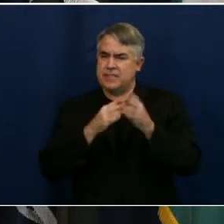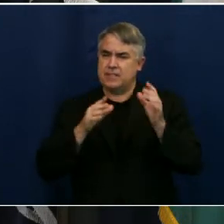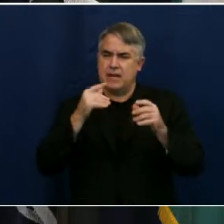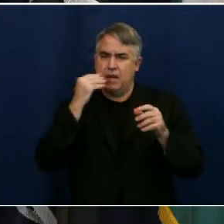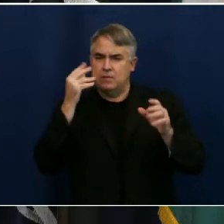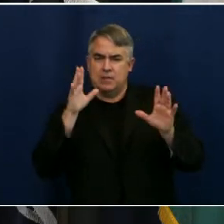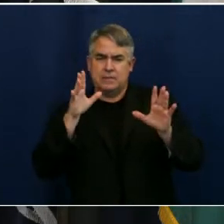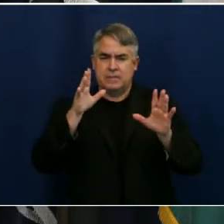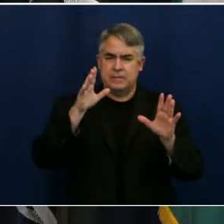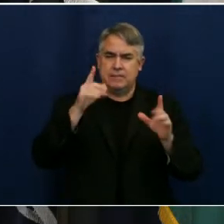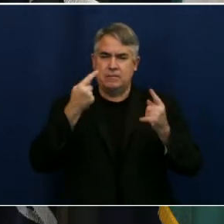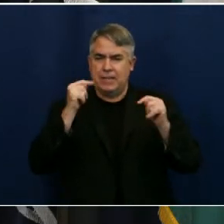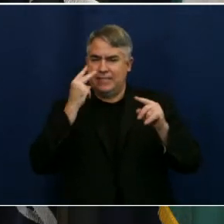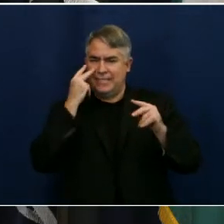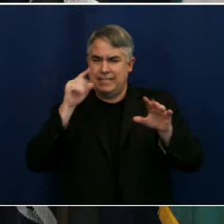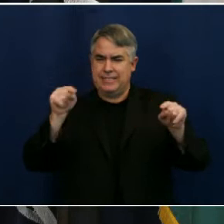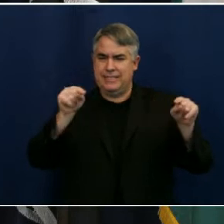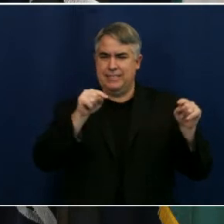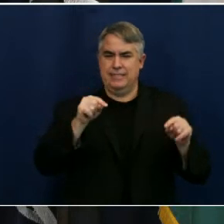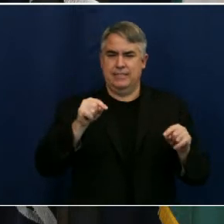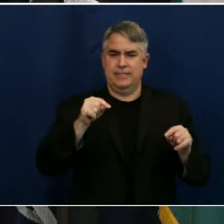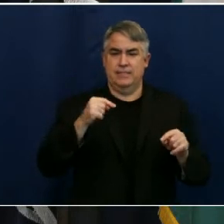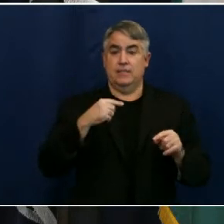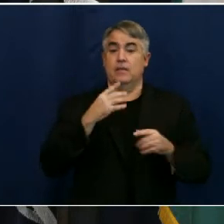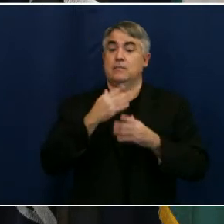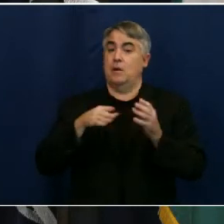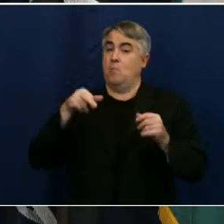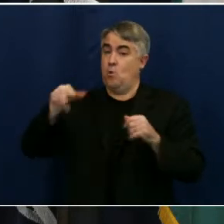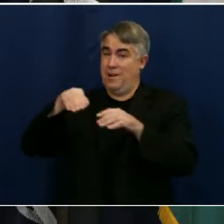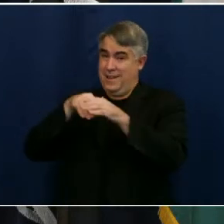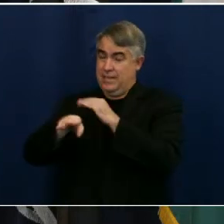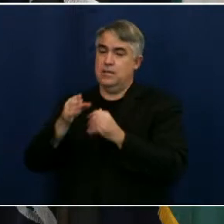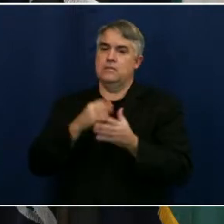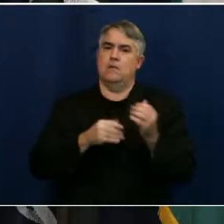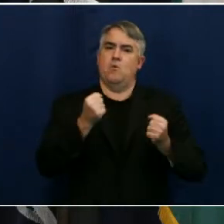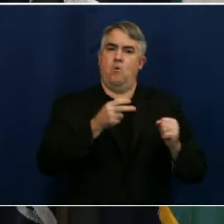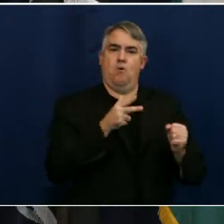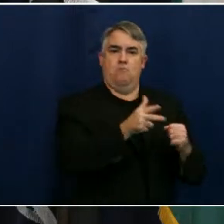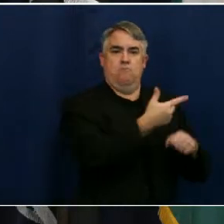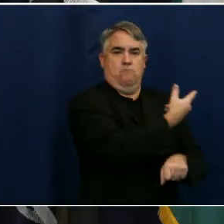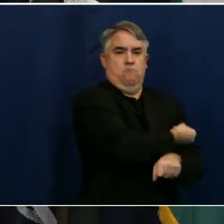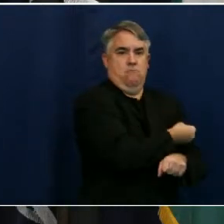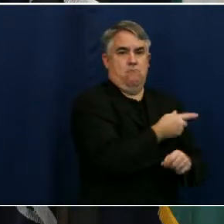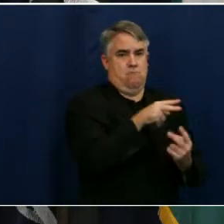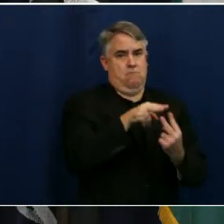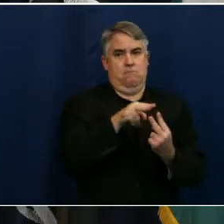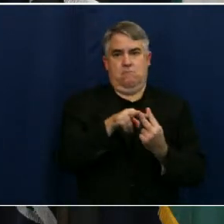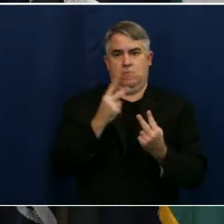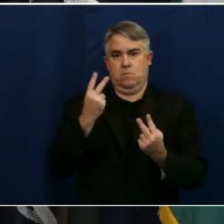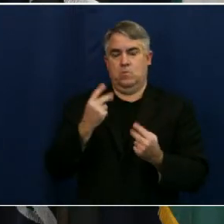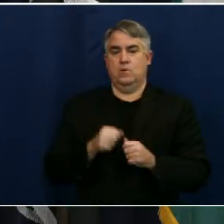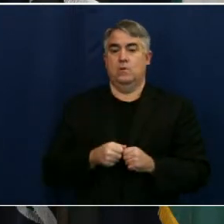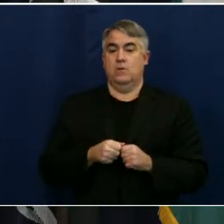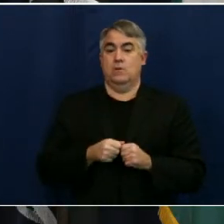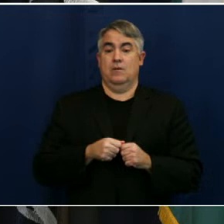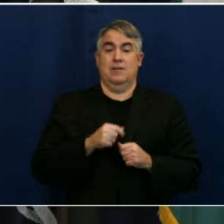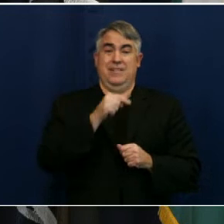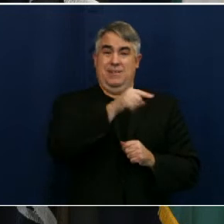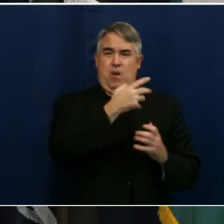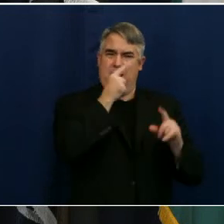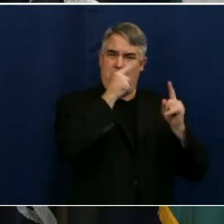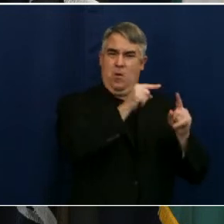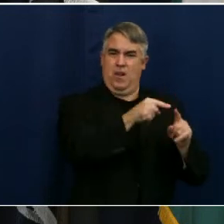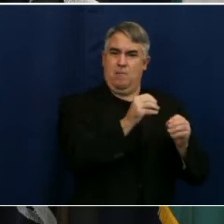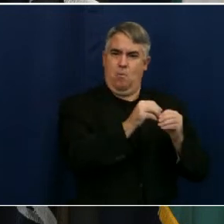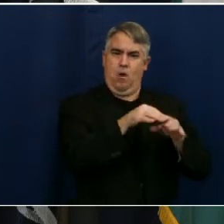appropriate to have a mix of both. And so we will work to kind of fortify those drive-through locations. Again, it was excessively